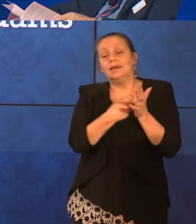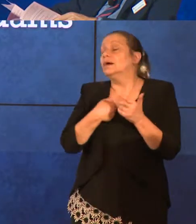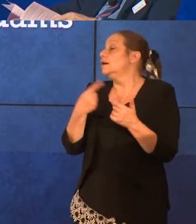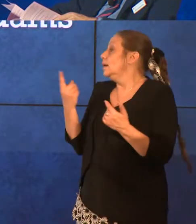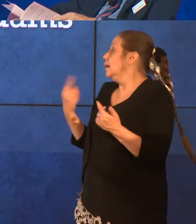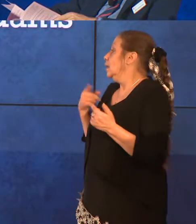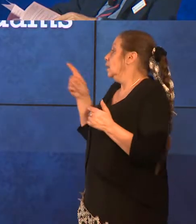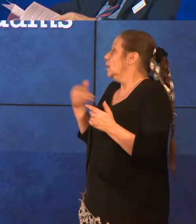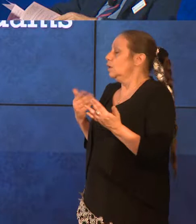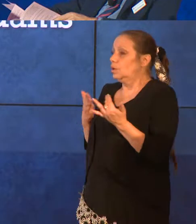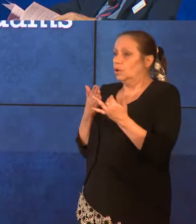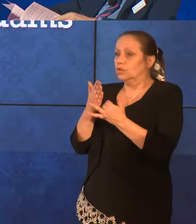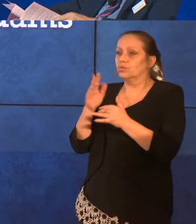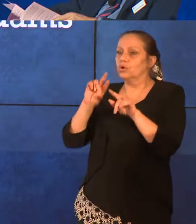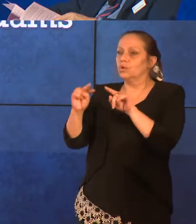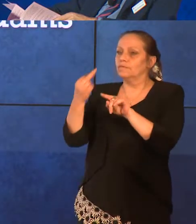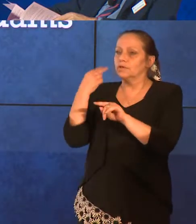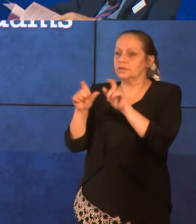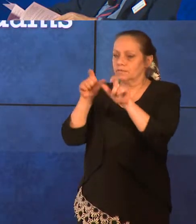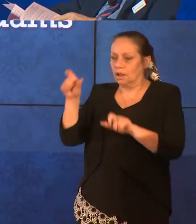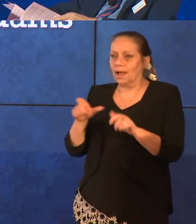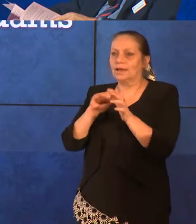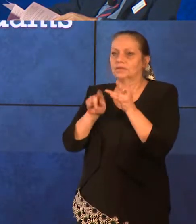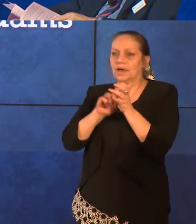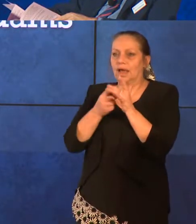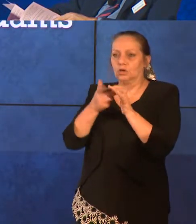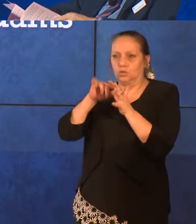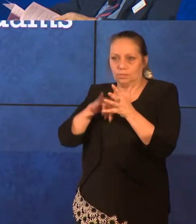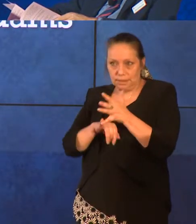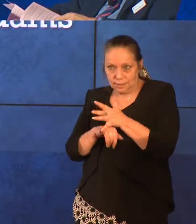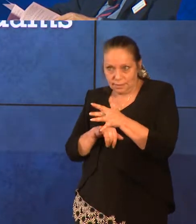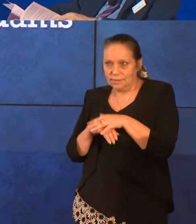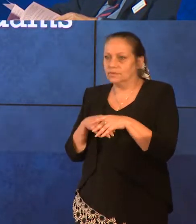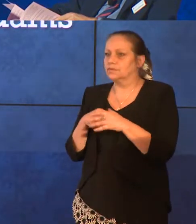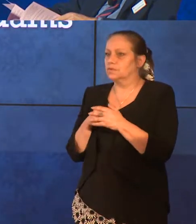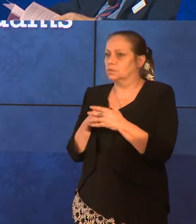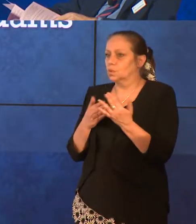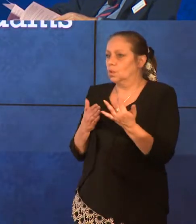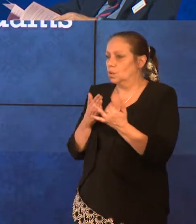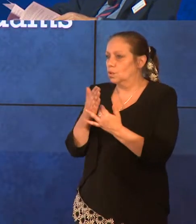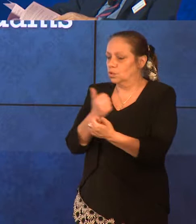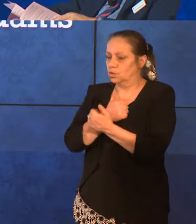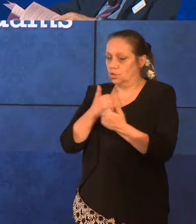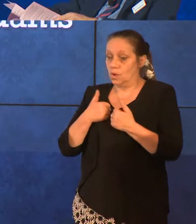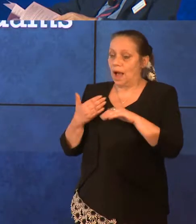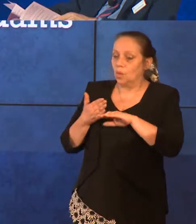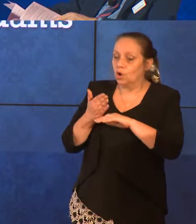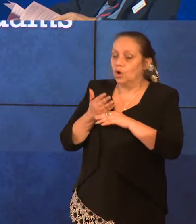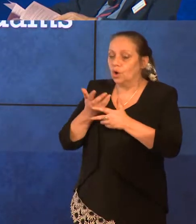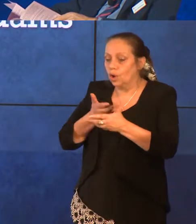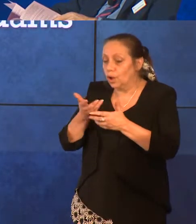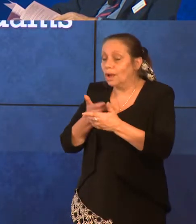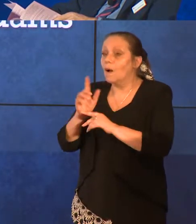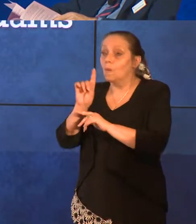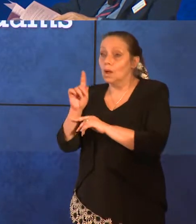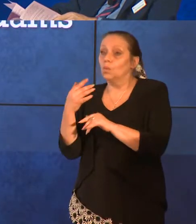through the views of clients and consumers, kind of that we're directly interacting with through our work. But